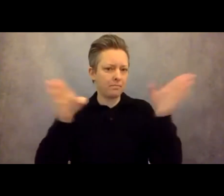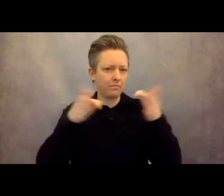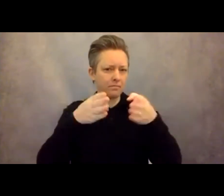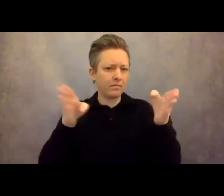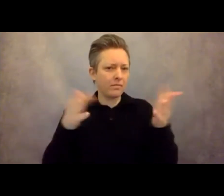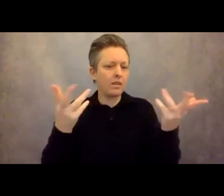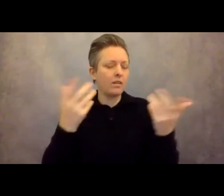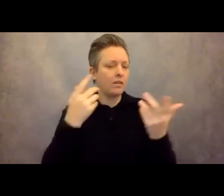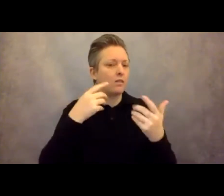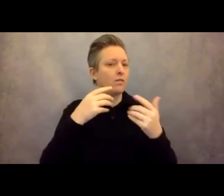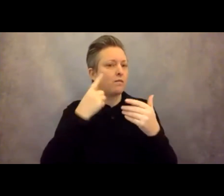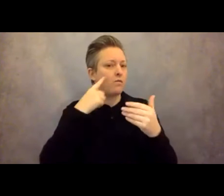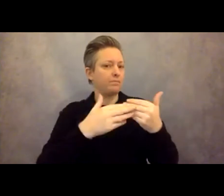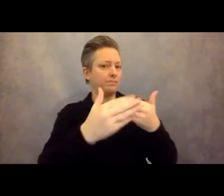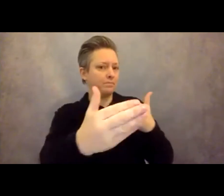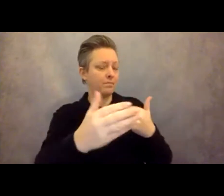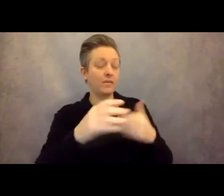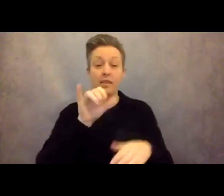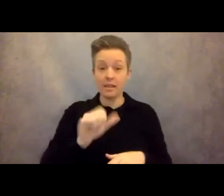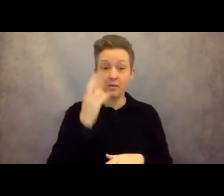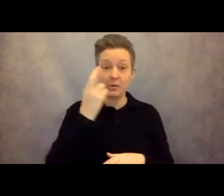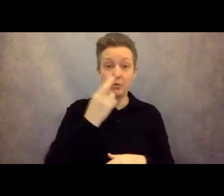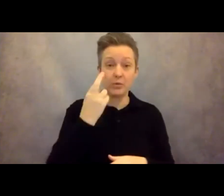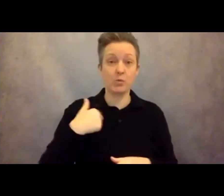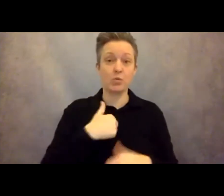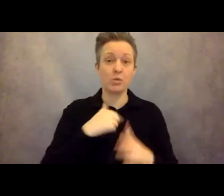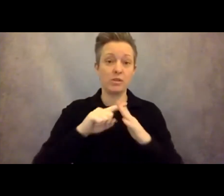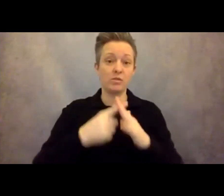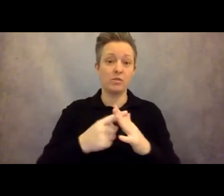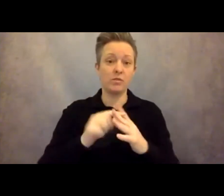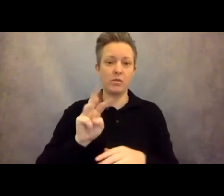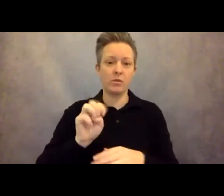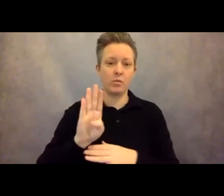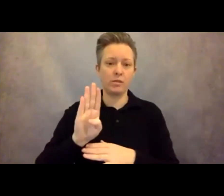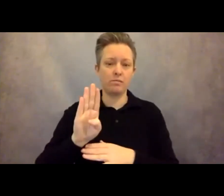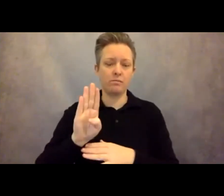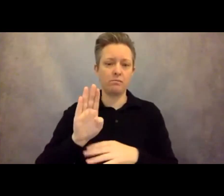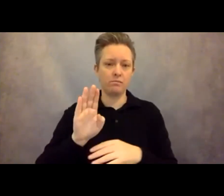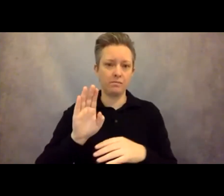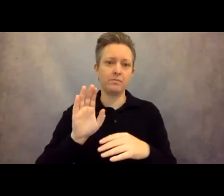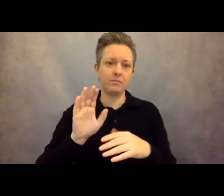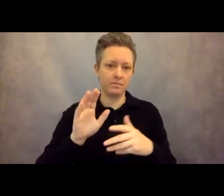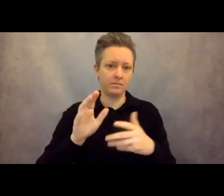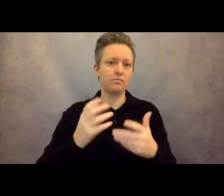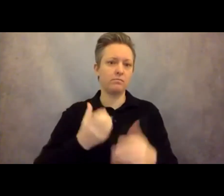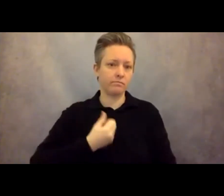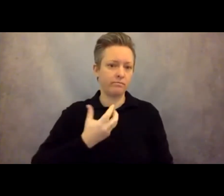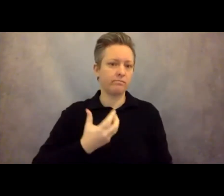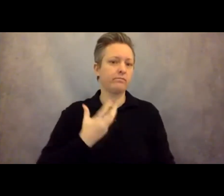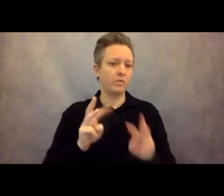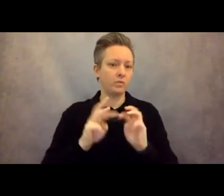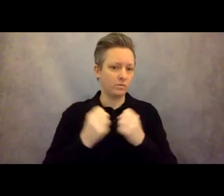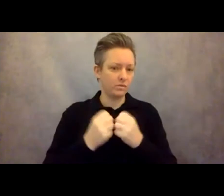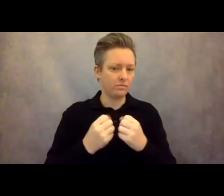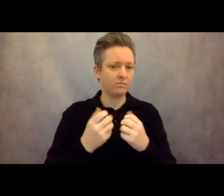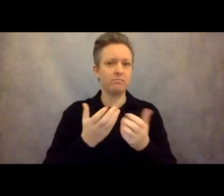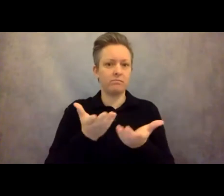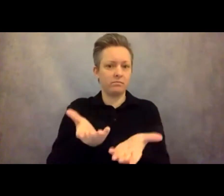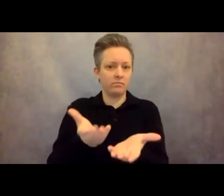series, because we think it's really integral for our community to start having conversations about,